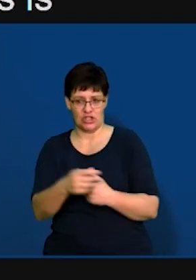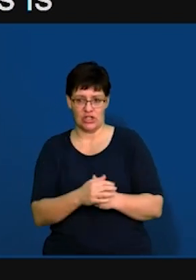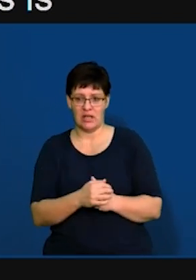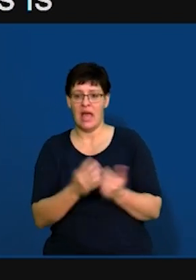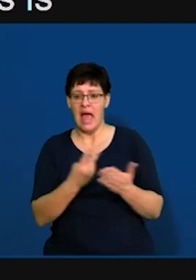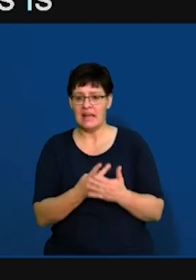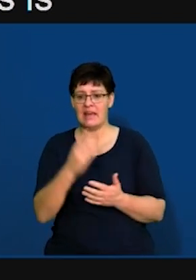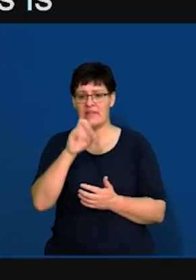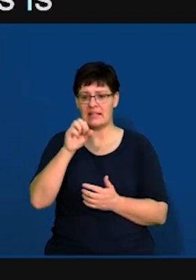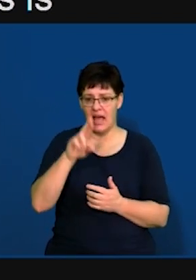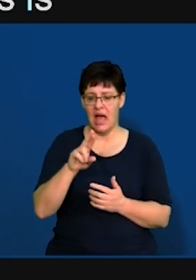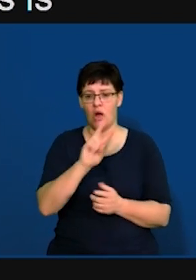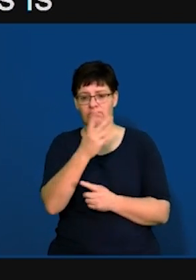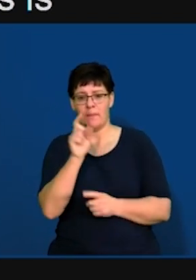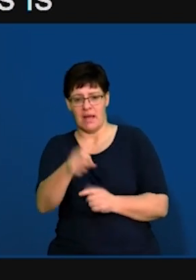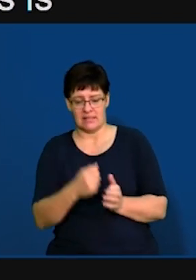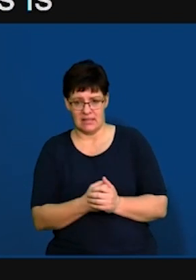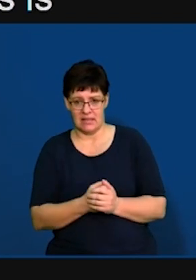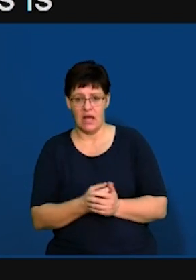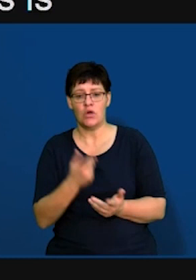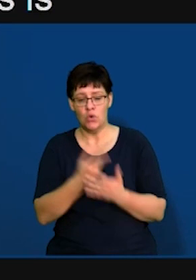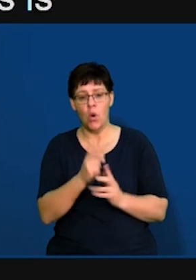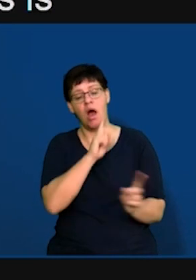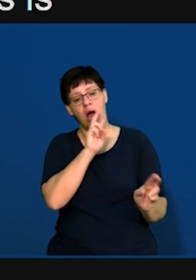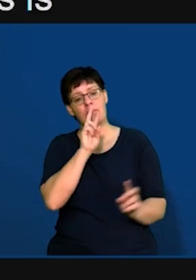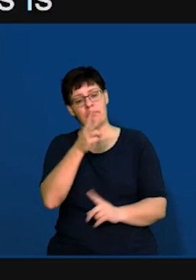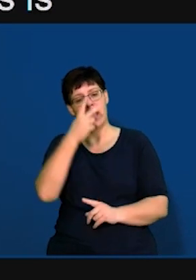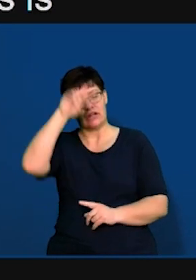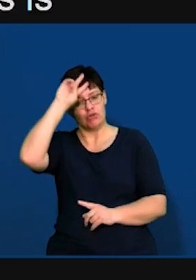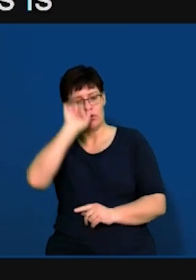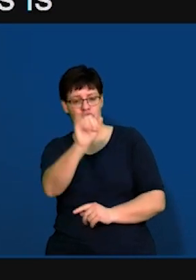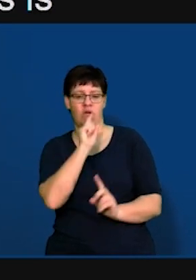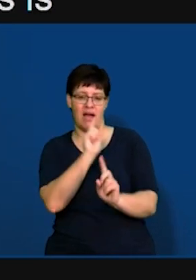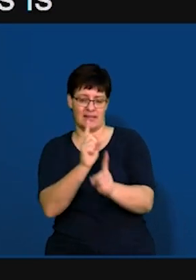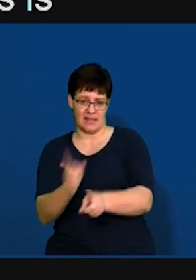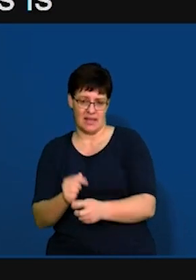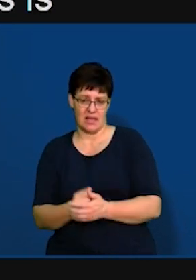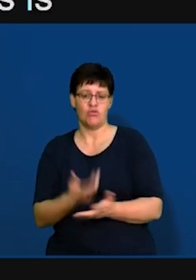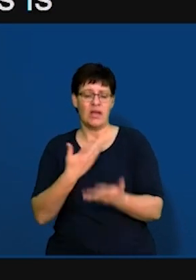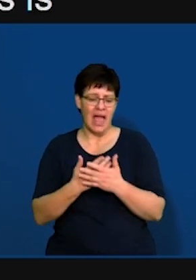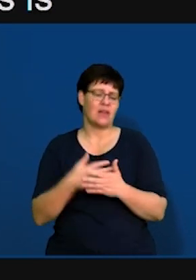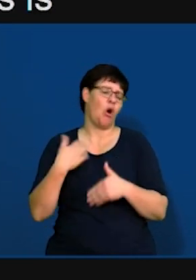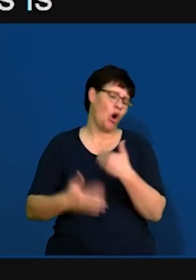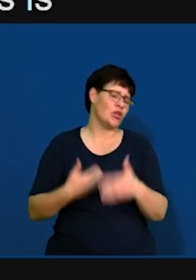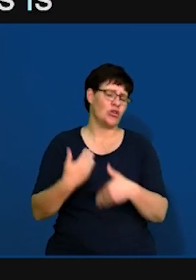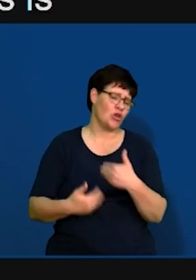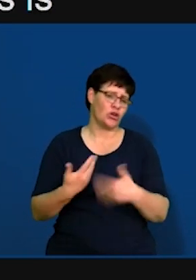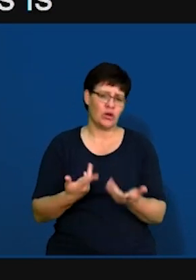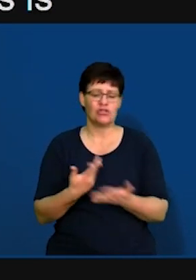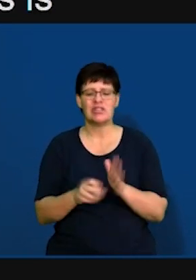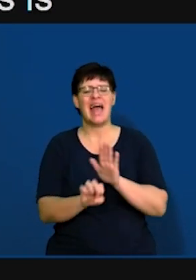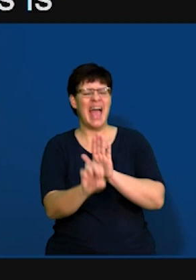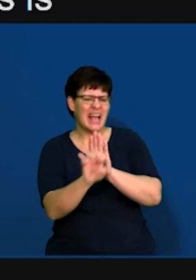is physics, make sure that you interpret your answer. Due to time constraints, we can go on and on, but these are just